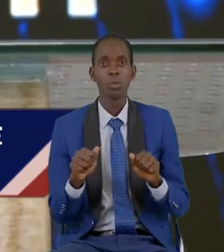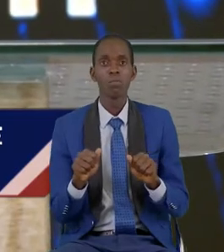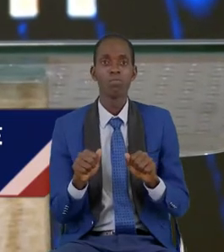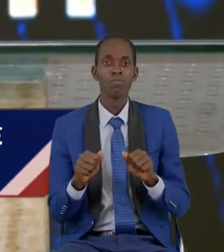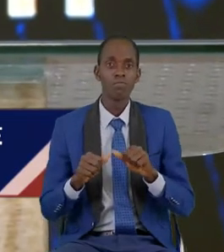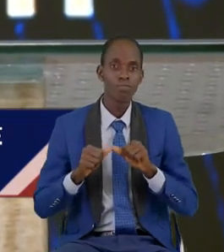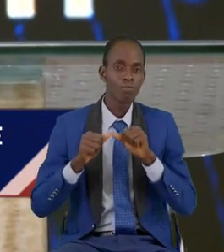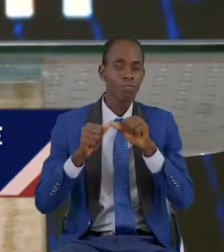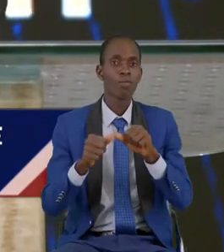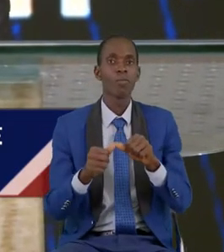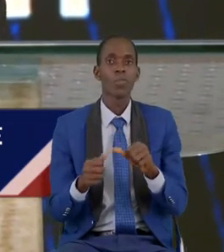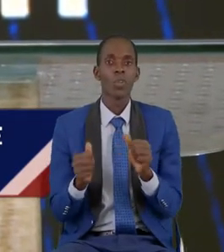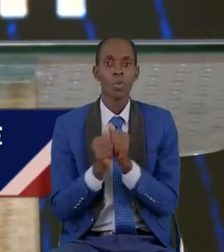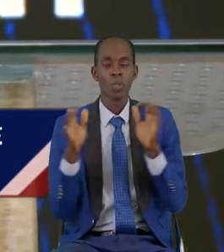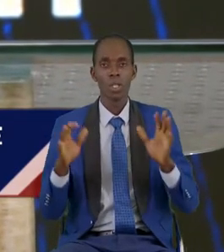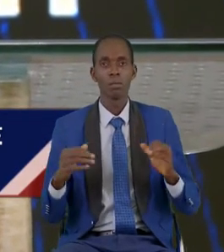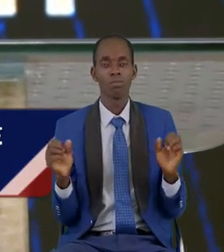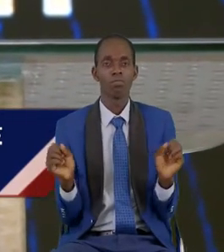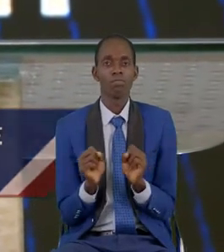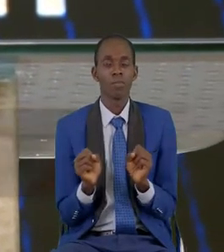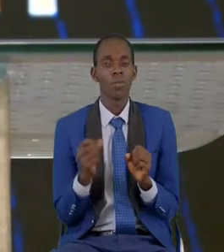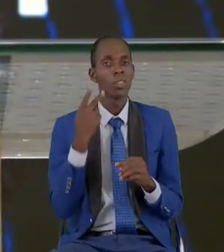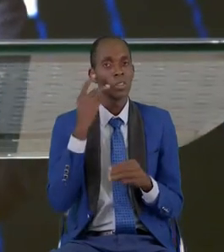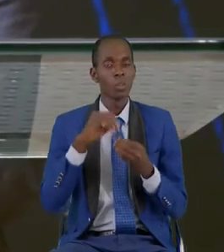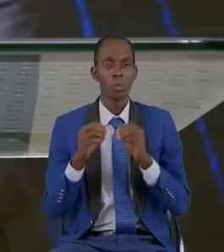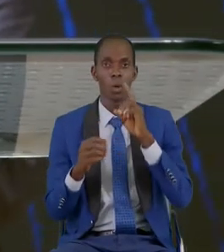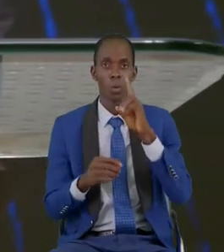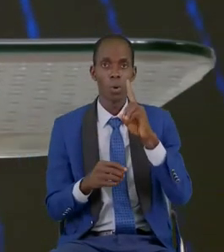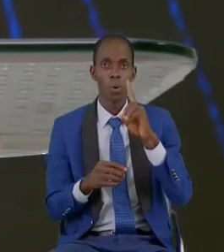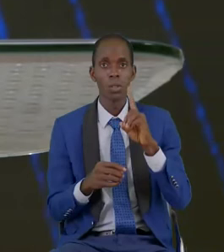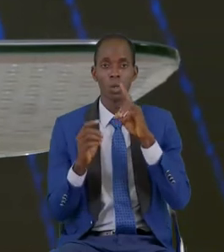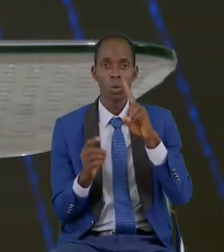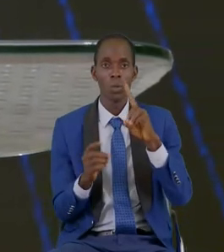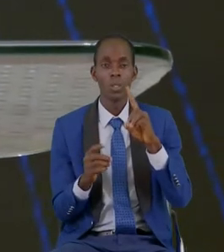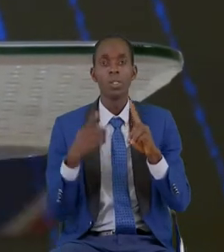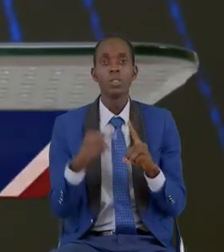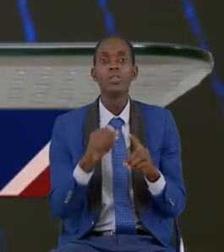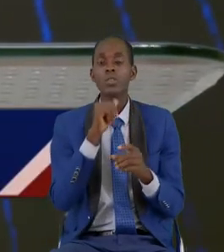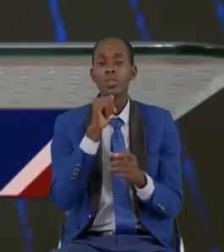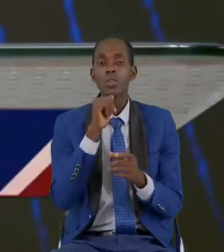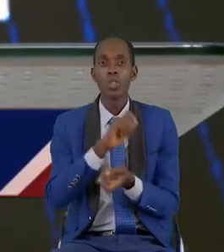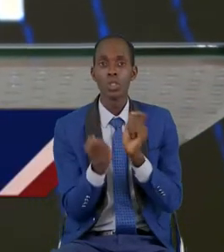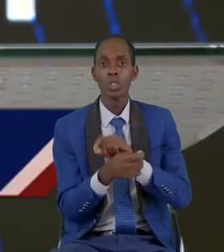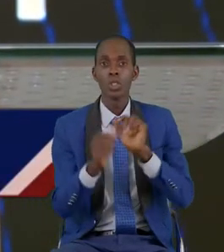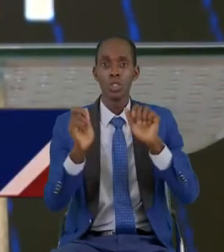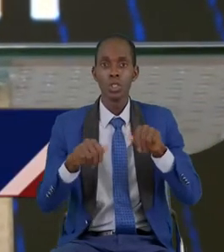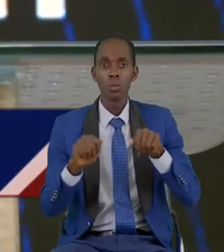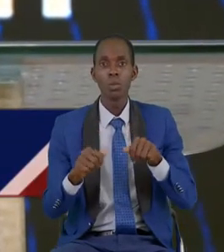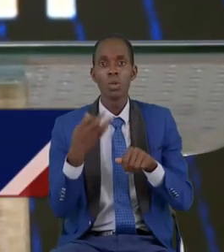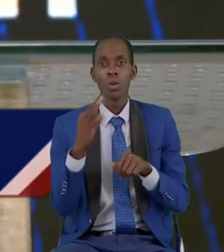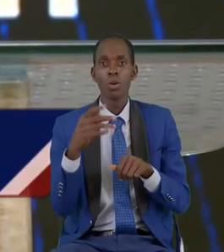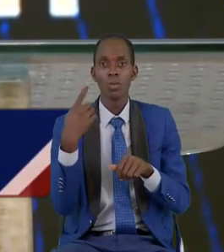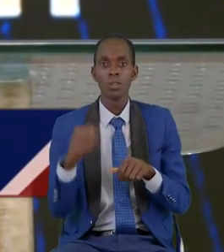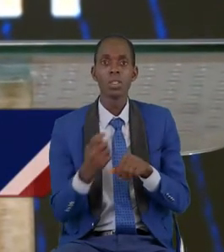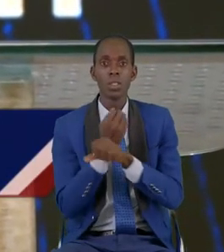without timidity. Let's look at number one, is the immutability of the saving pillar of truth. We're told in